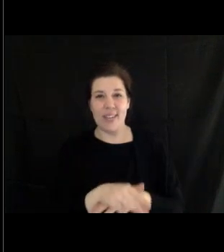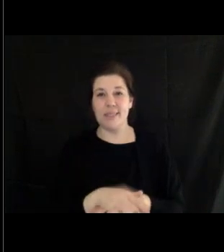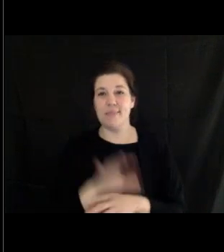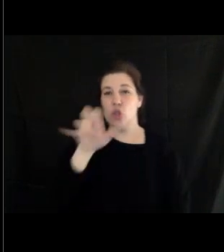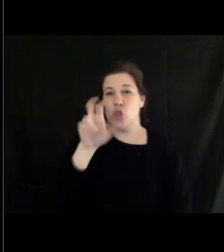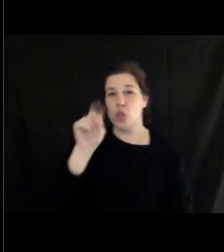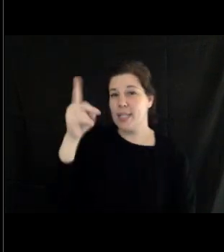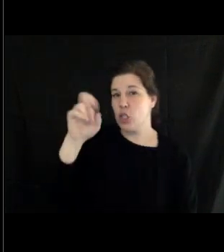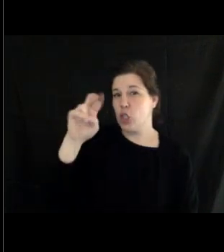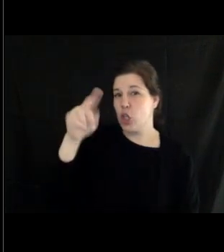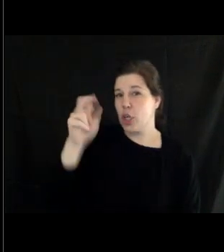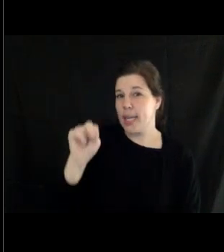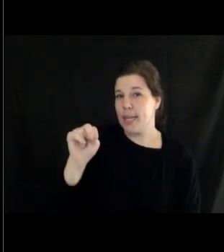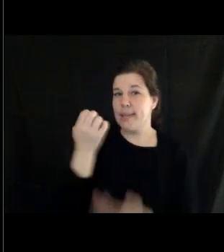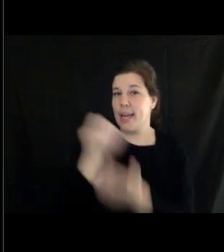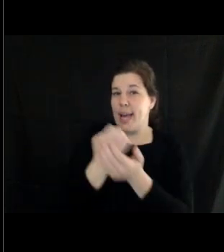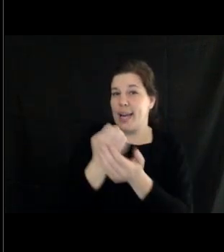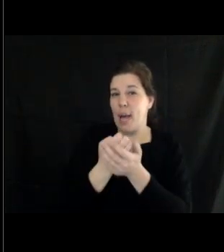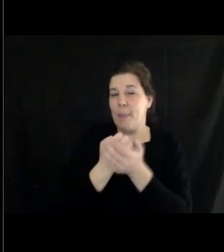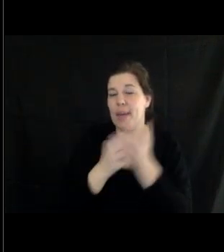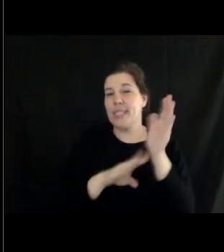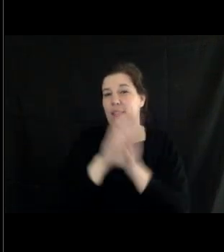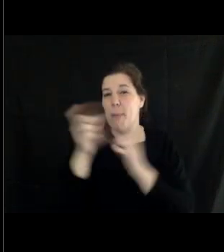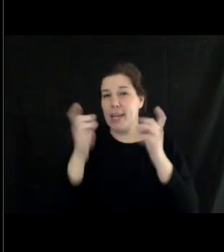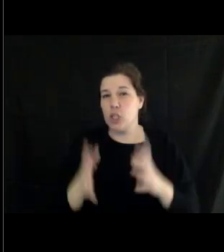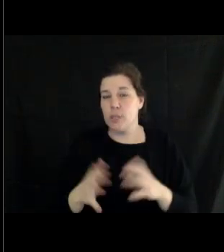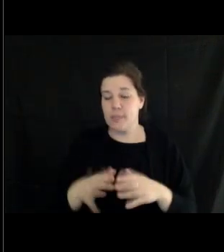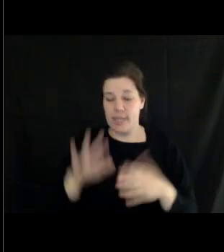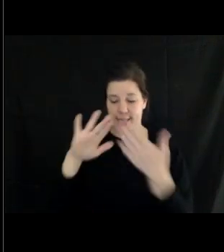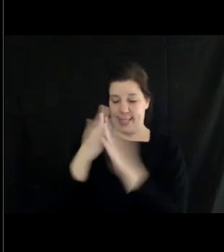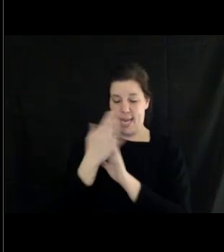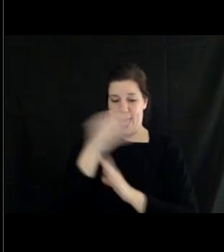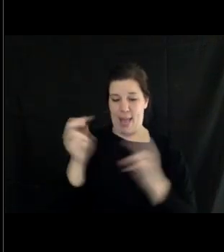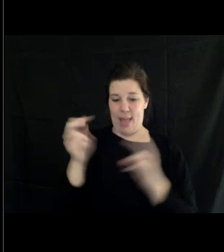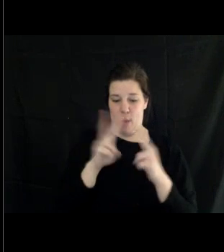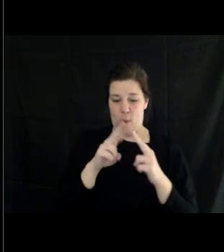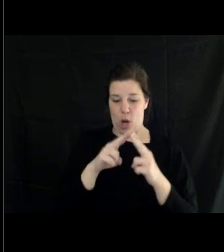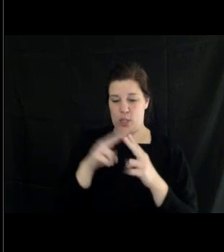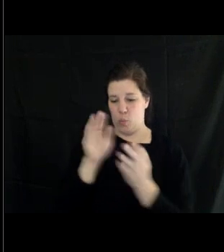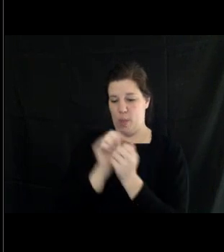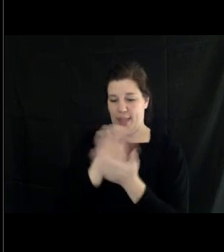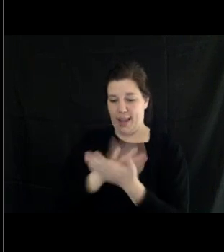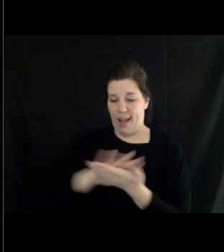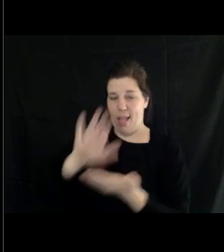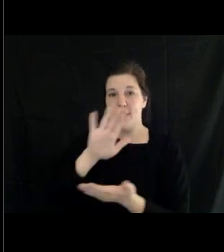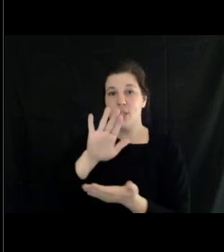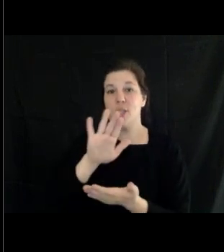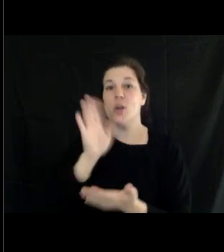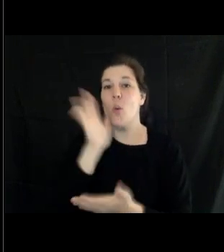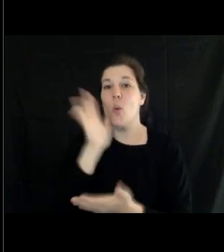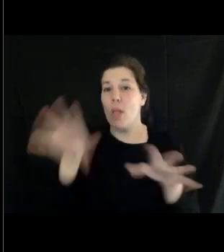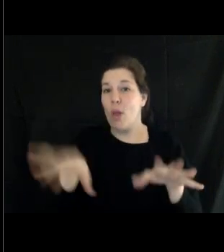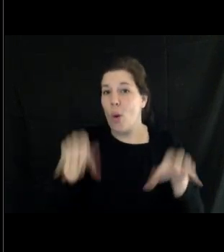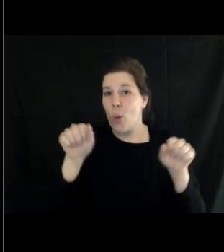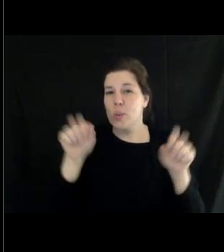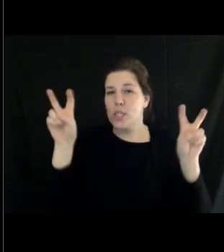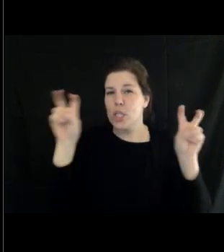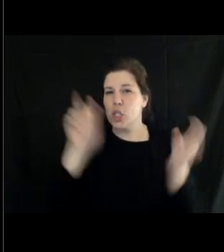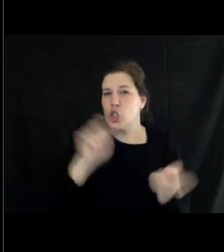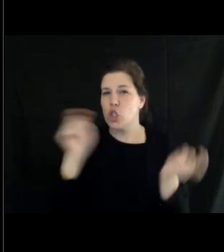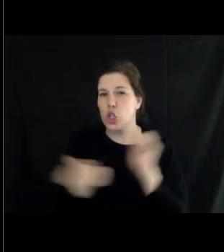Durgan, Economic Development Manager. The city, in partnership with Path to College and CareerSource Palm Beach County, will be hosting the Turn the Tables Career